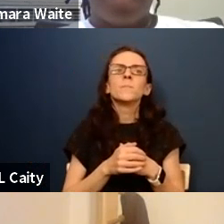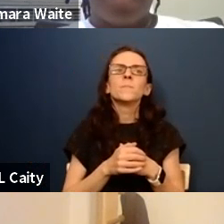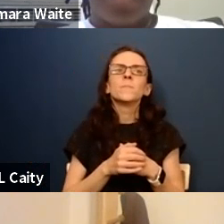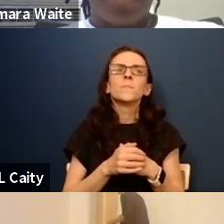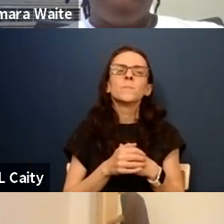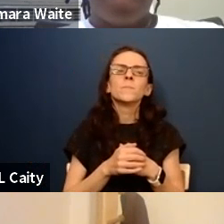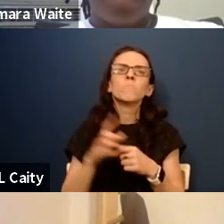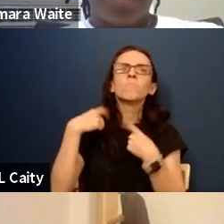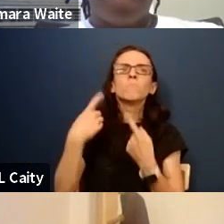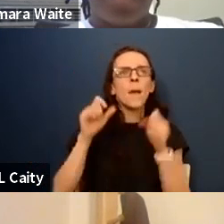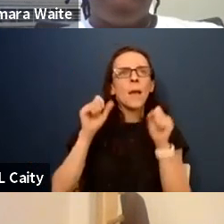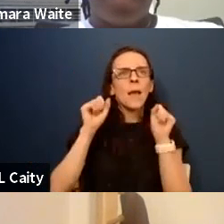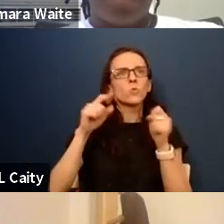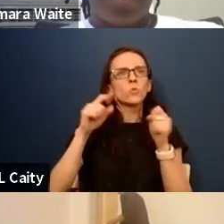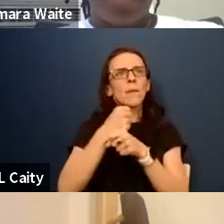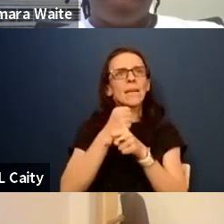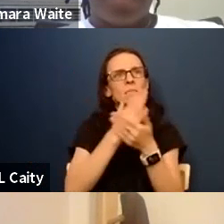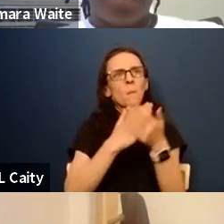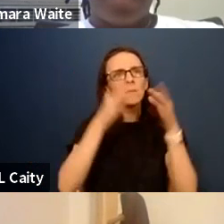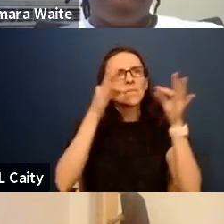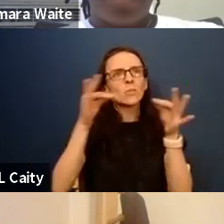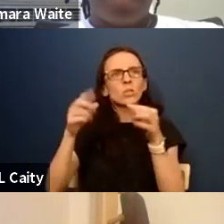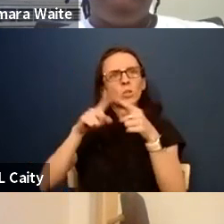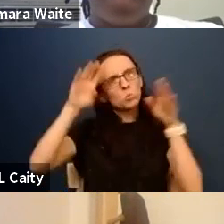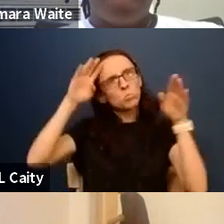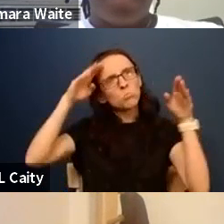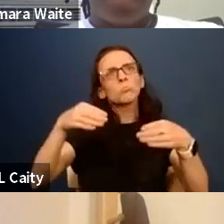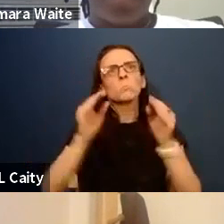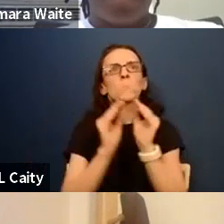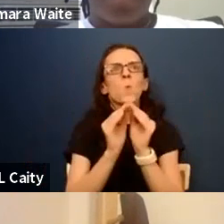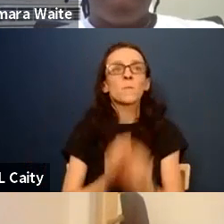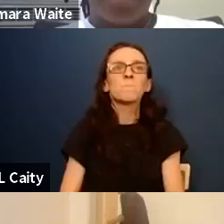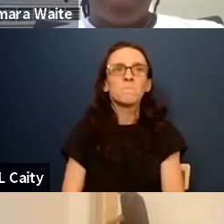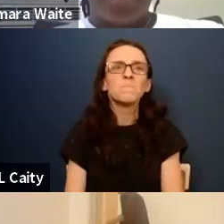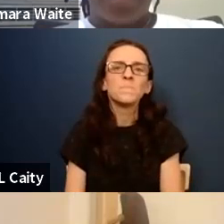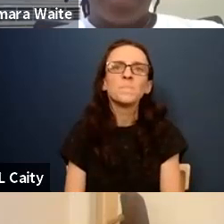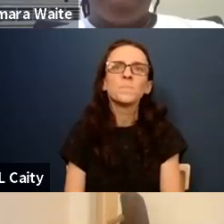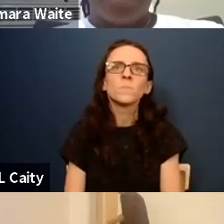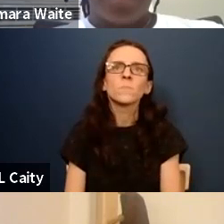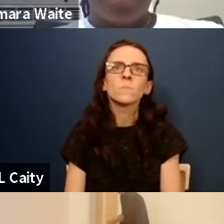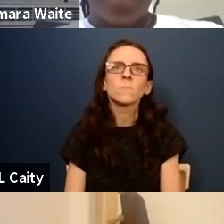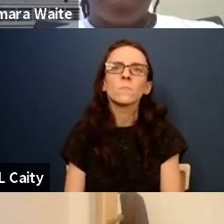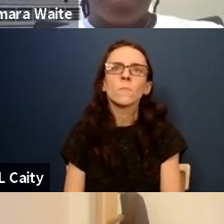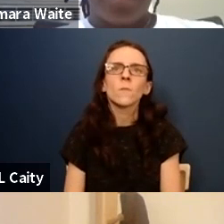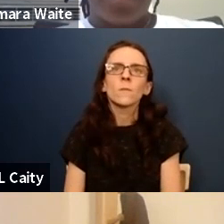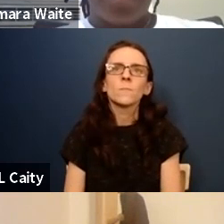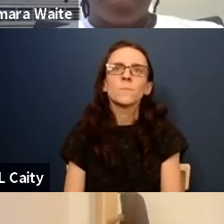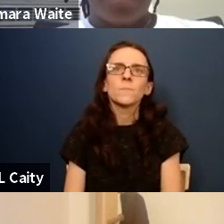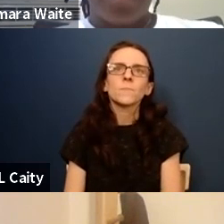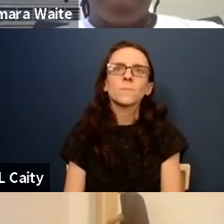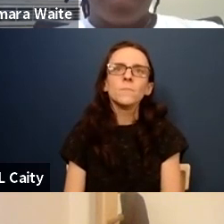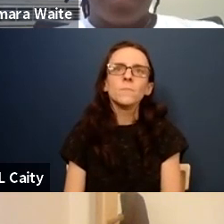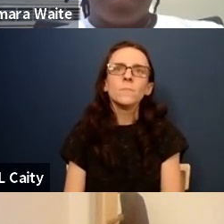make some decisions here to narrow this thing down. Okay. I think that we are moving,